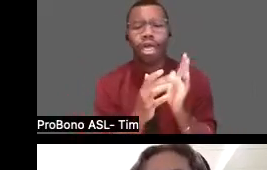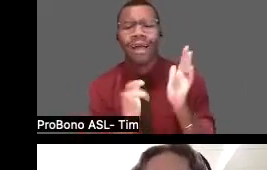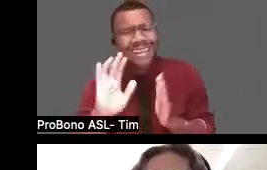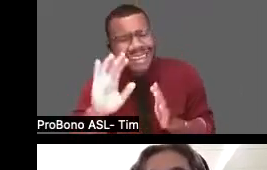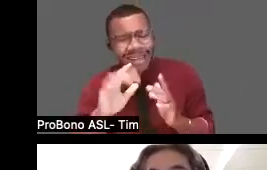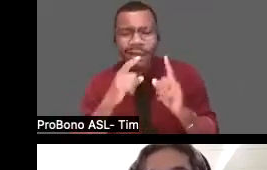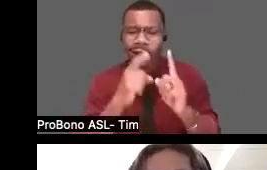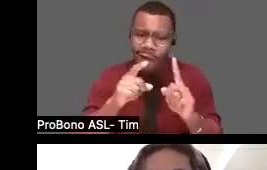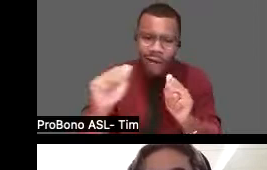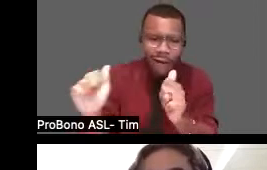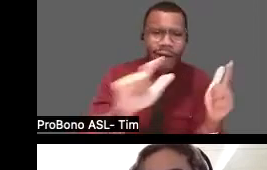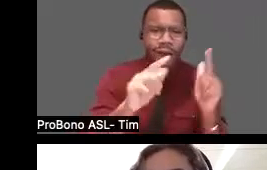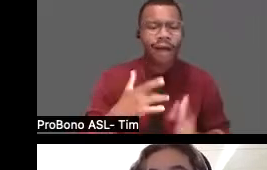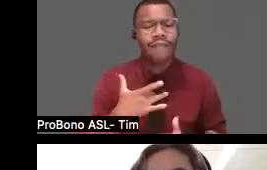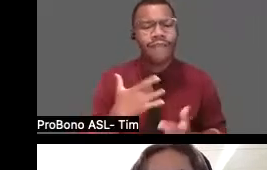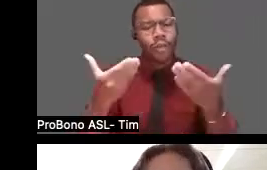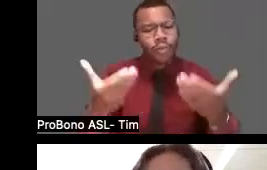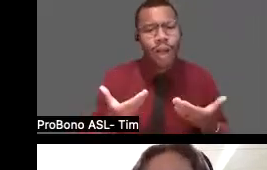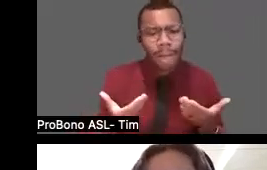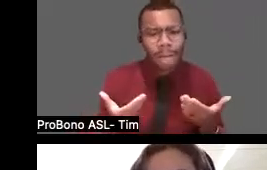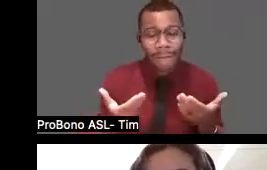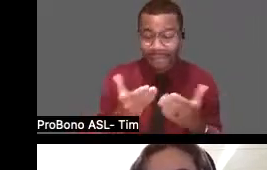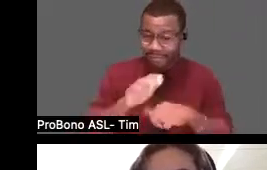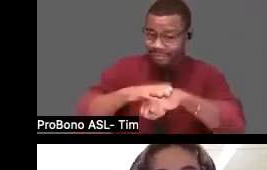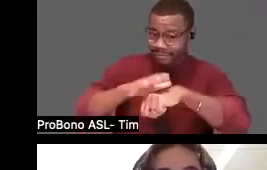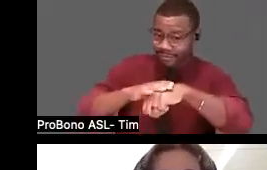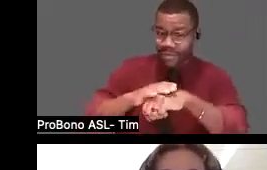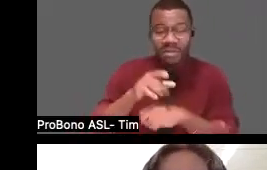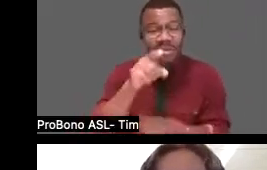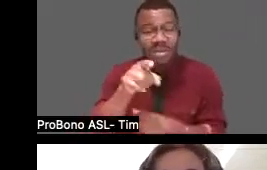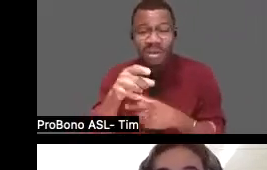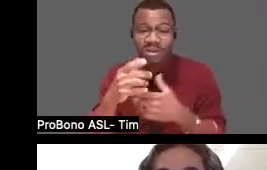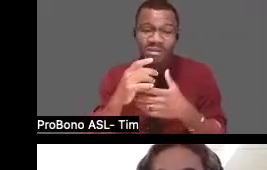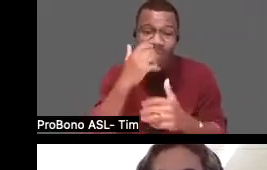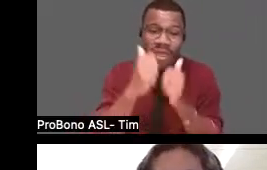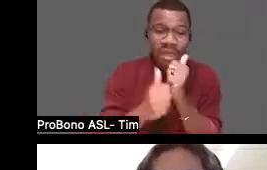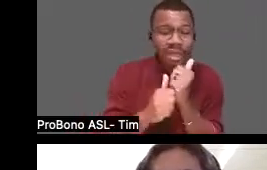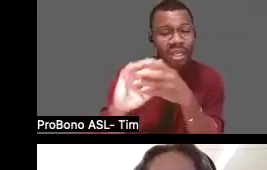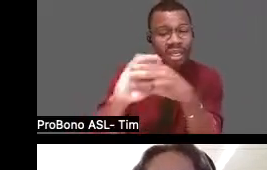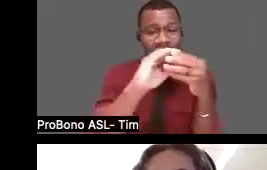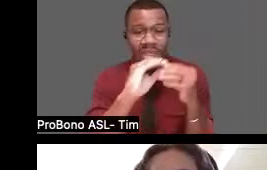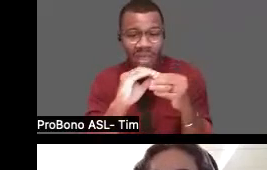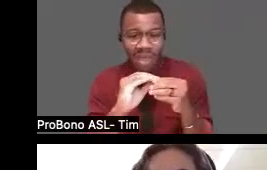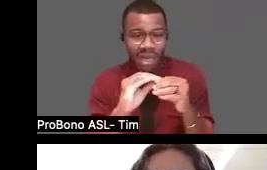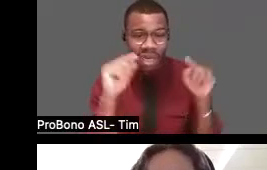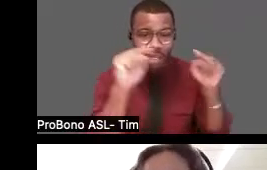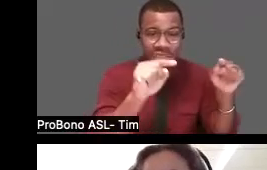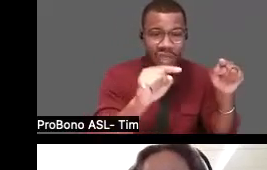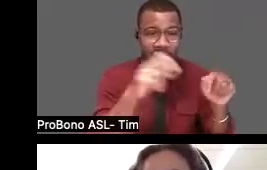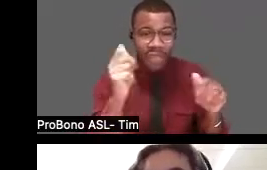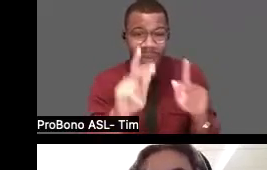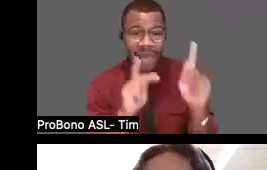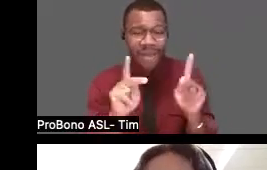not tolerate any behavior or speech that abuses others. And now I'll pass it back to Dayan, who will share more about the